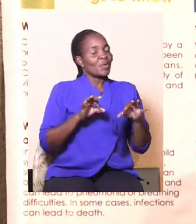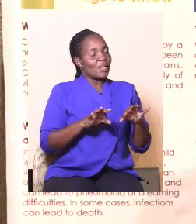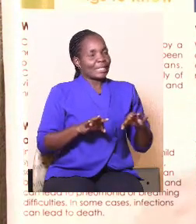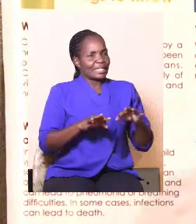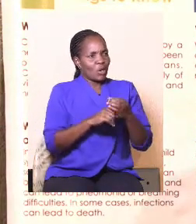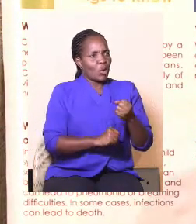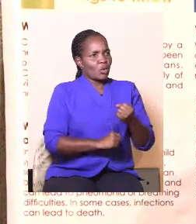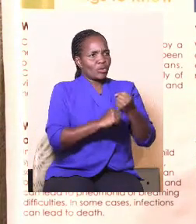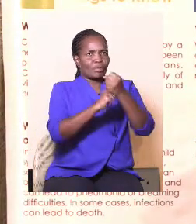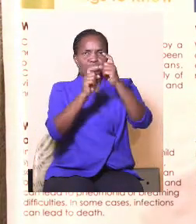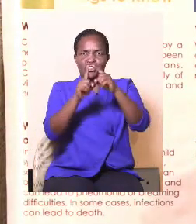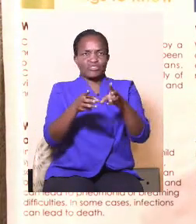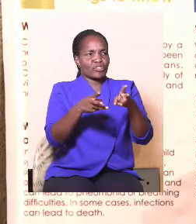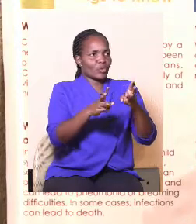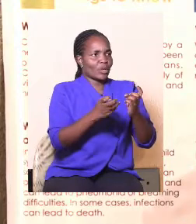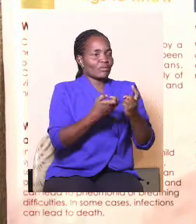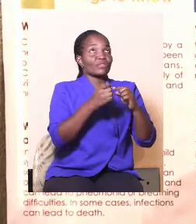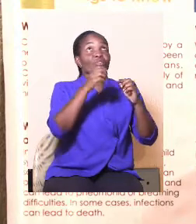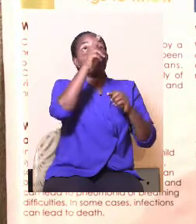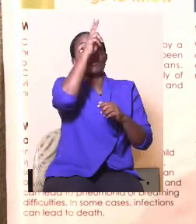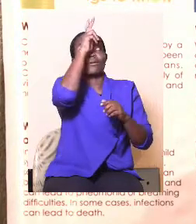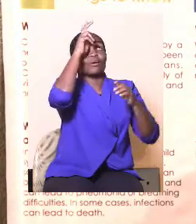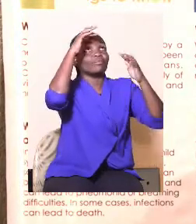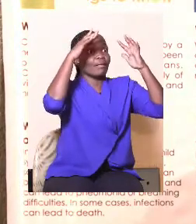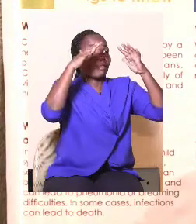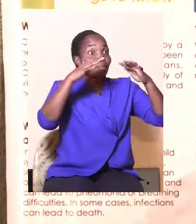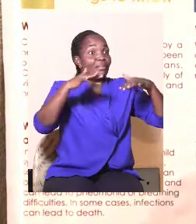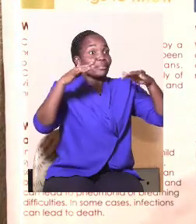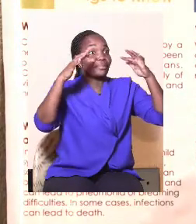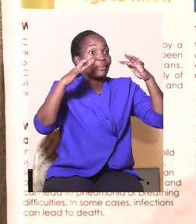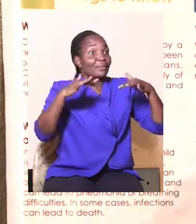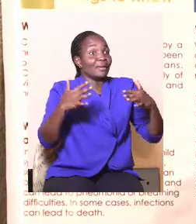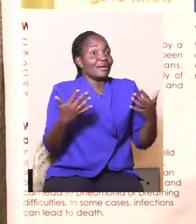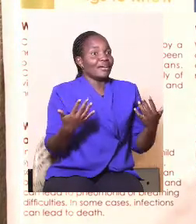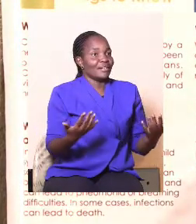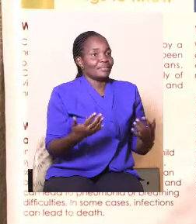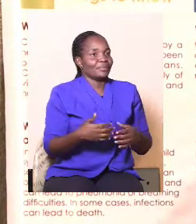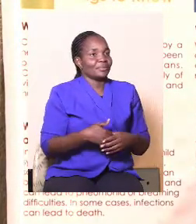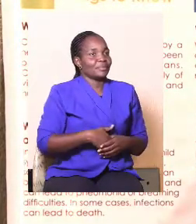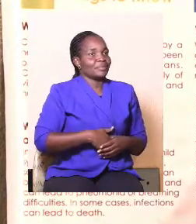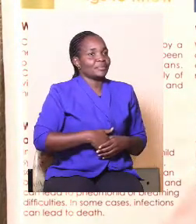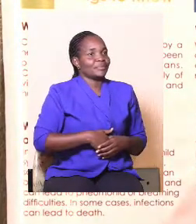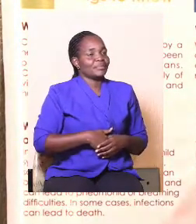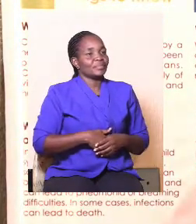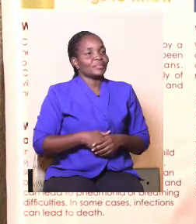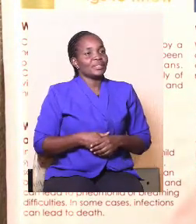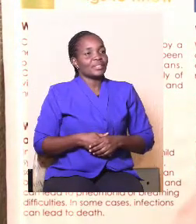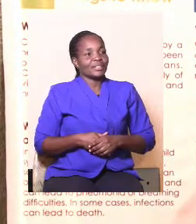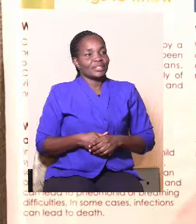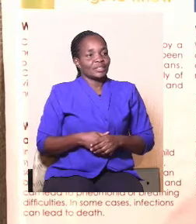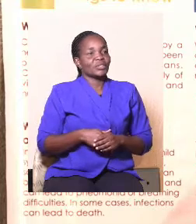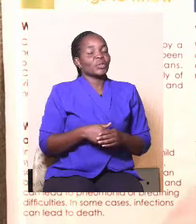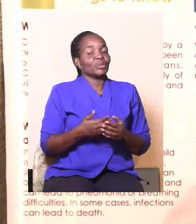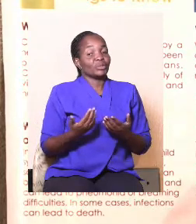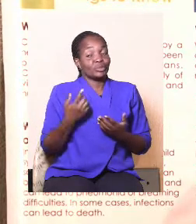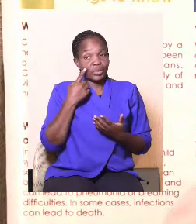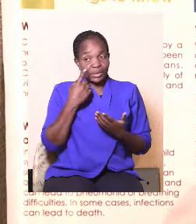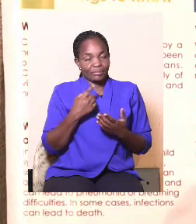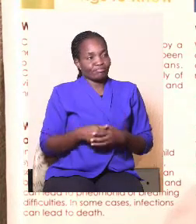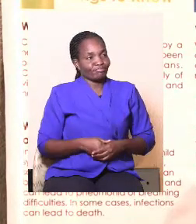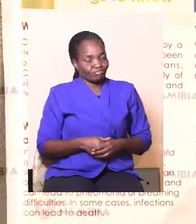angles, including from the Almighty up there. So I think agriculture is being taken care of very well.